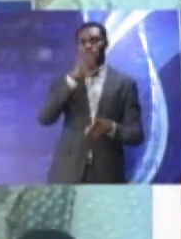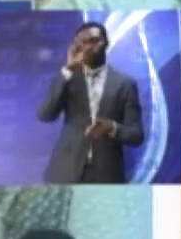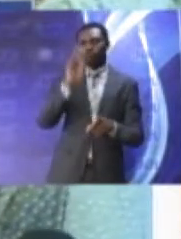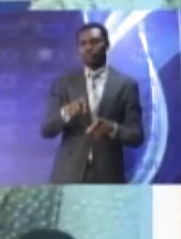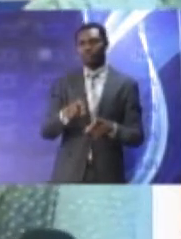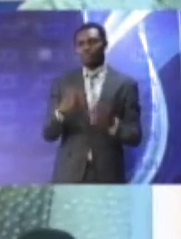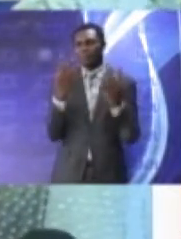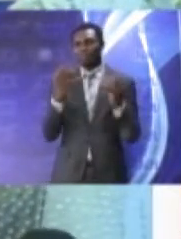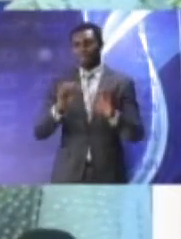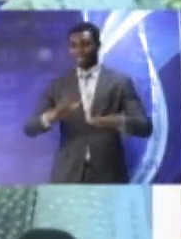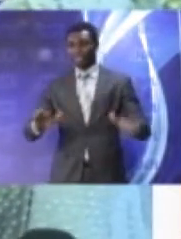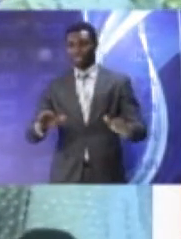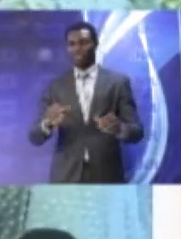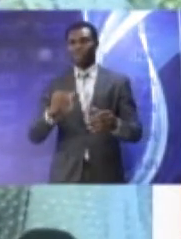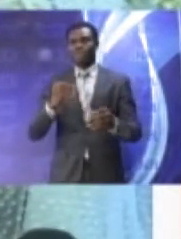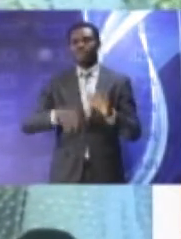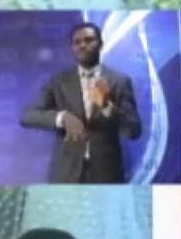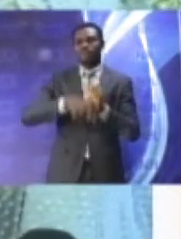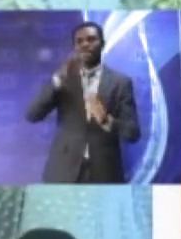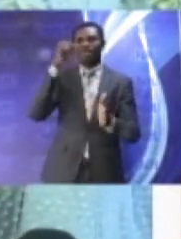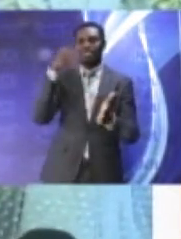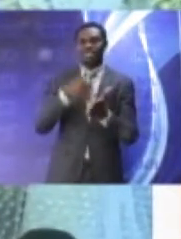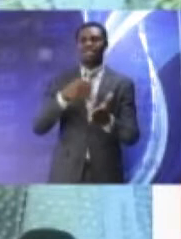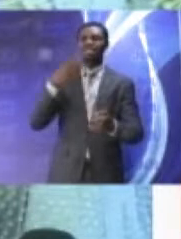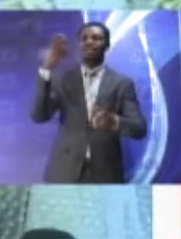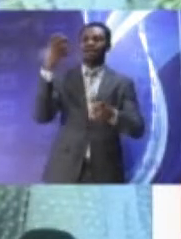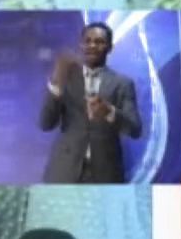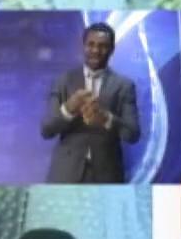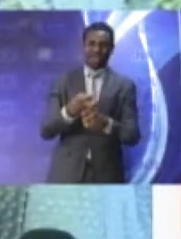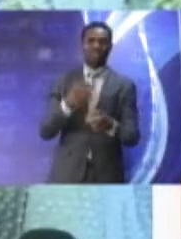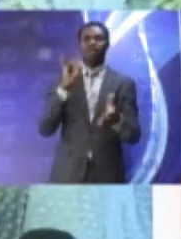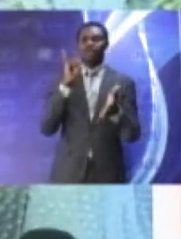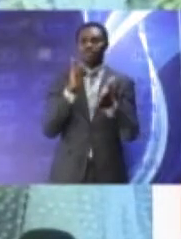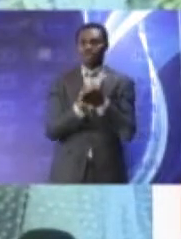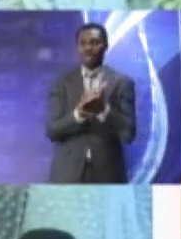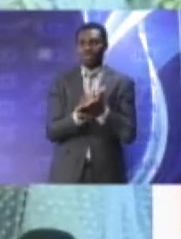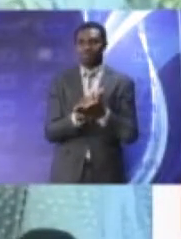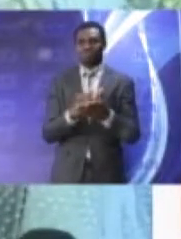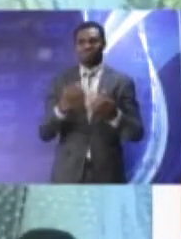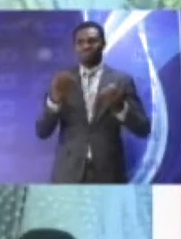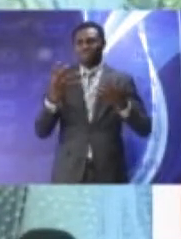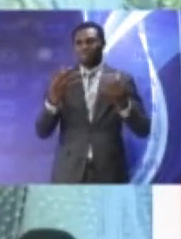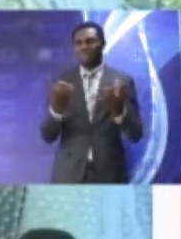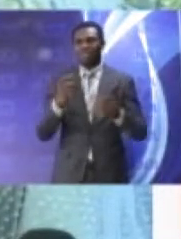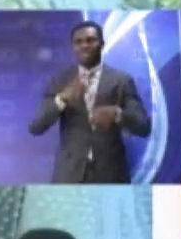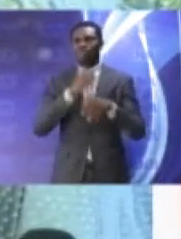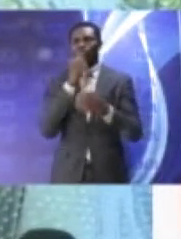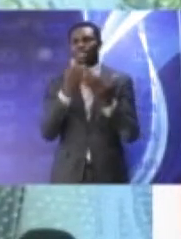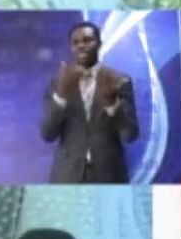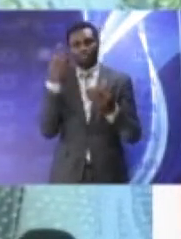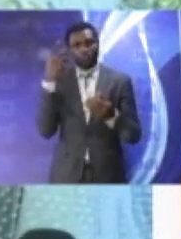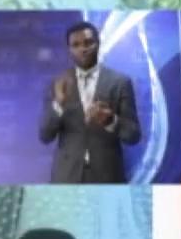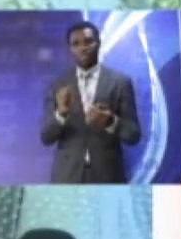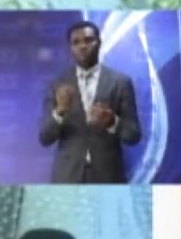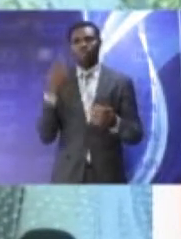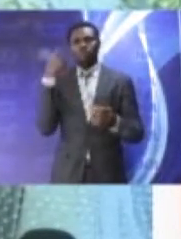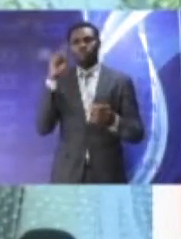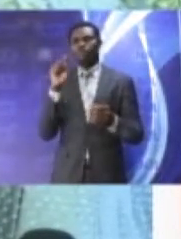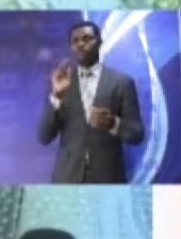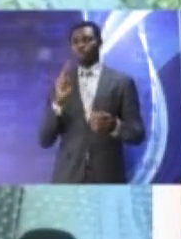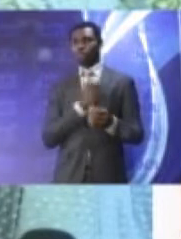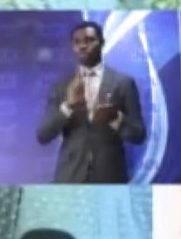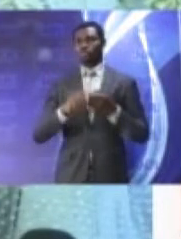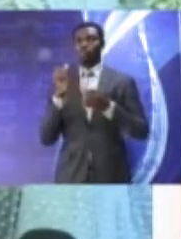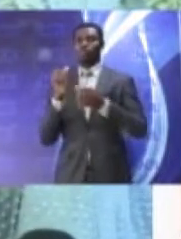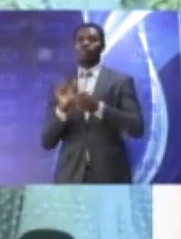often find it impossible to physically access legal services. To overcome this barrier, some legal